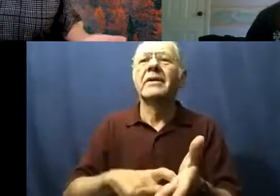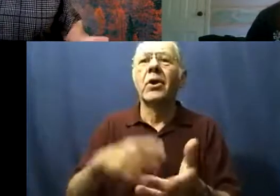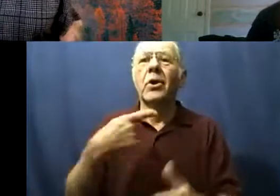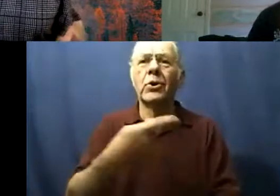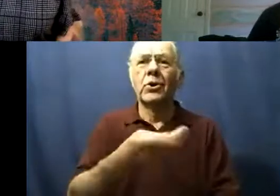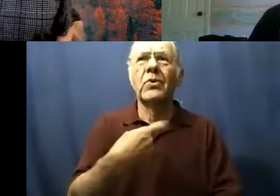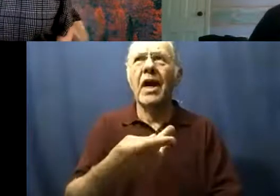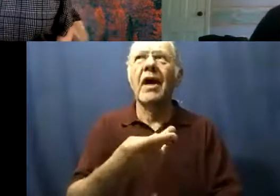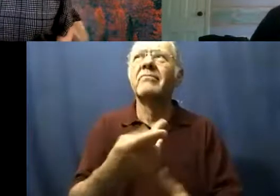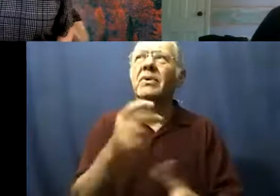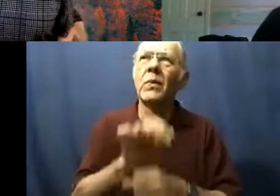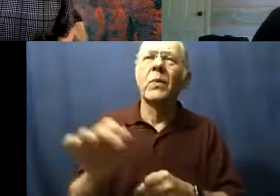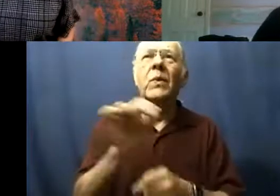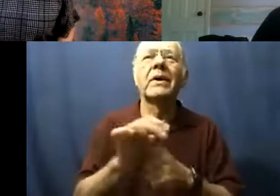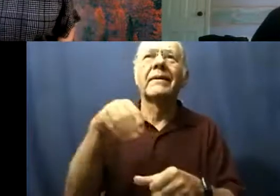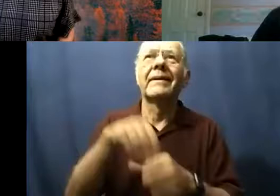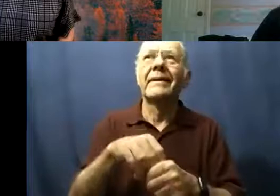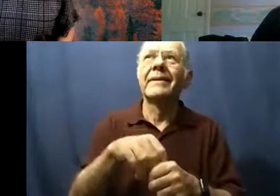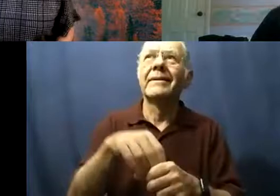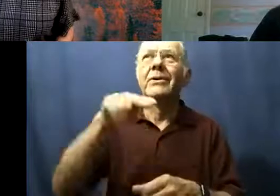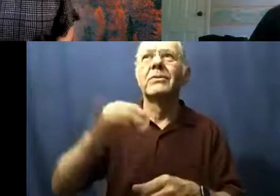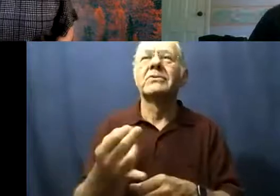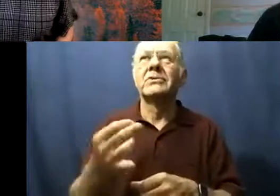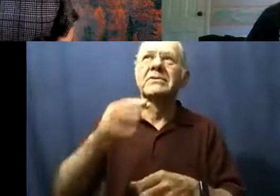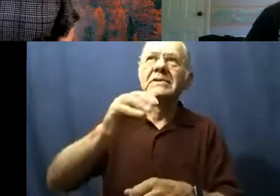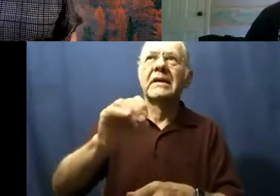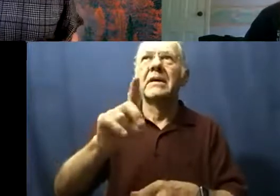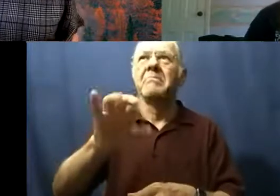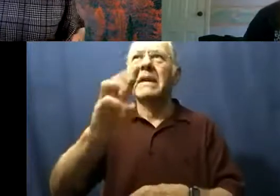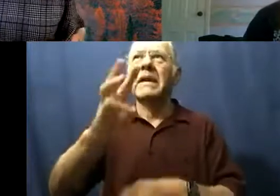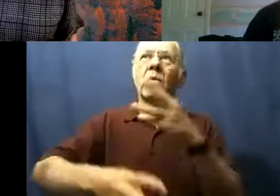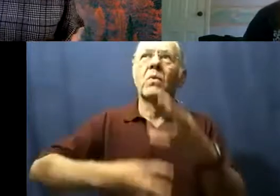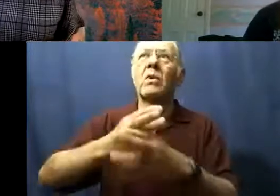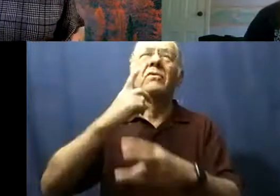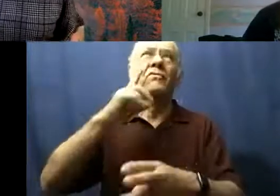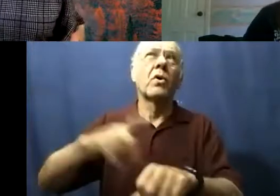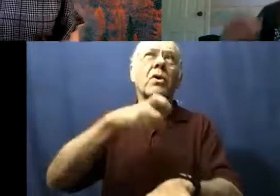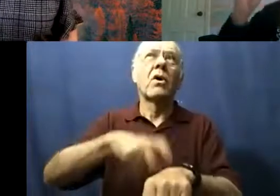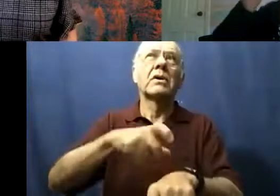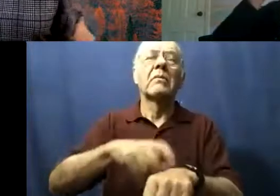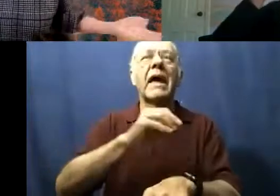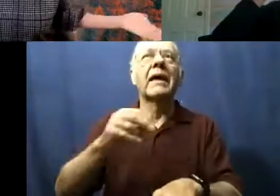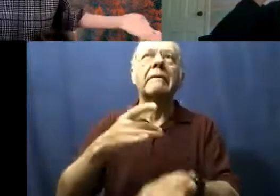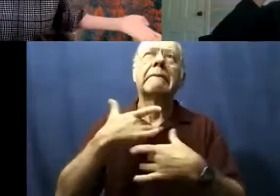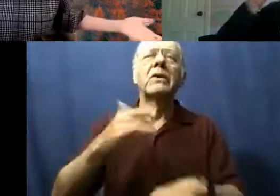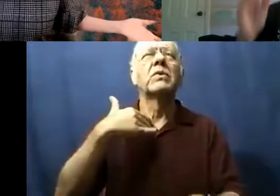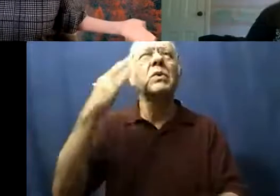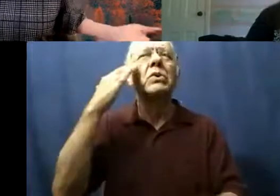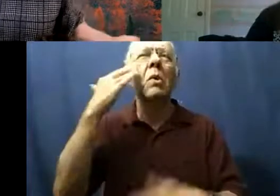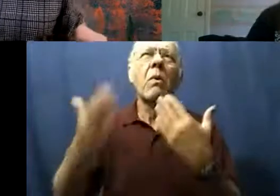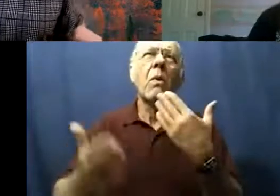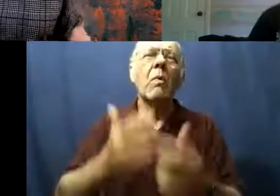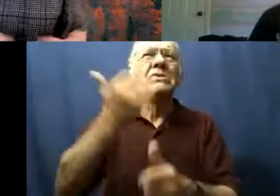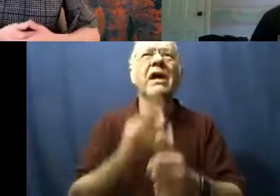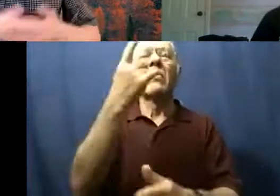have both been working in New Jersey Medicaid world for a very long time. And usually I know almost everybody in the room,